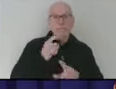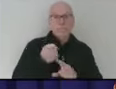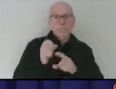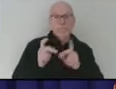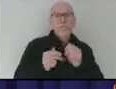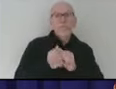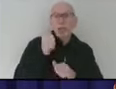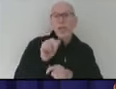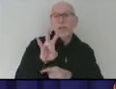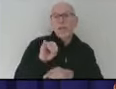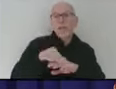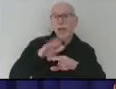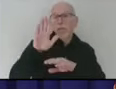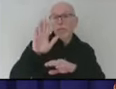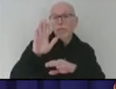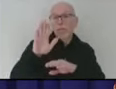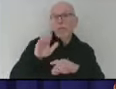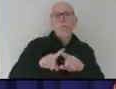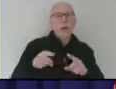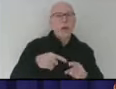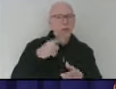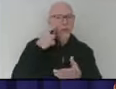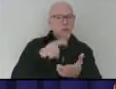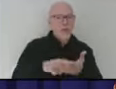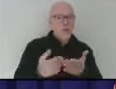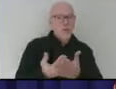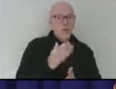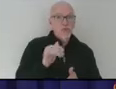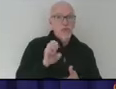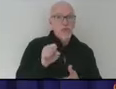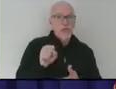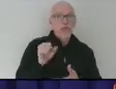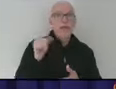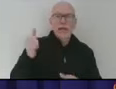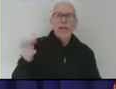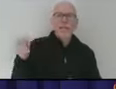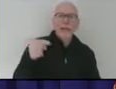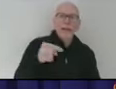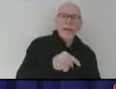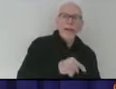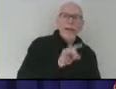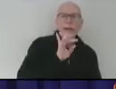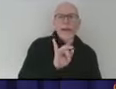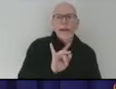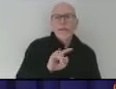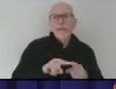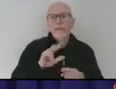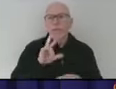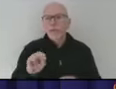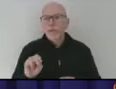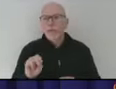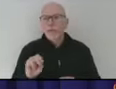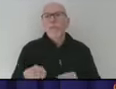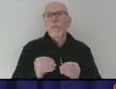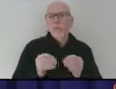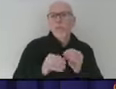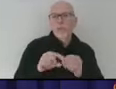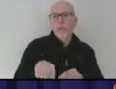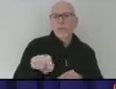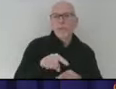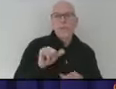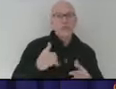or older, we have noticed that our new cases are trending back to that 18 to 30-year-old group. This is concerning as